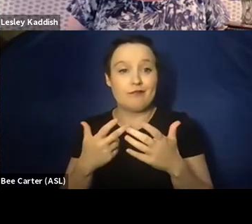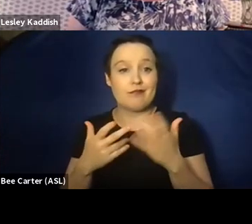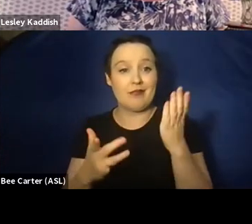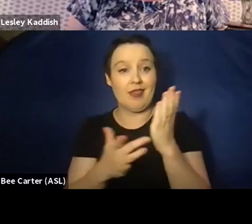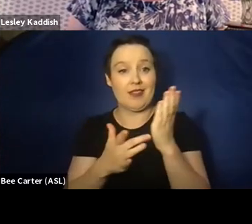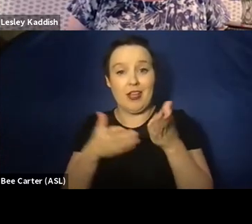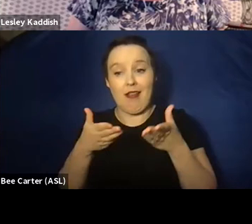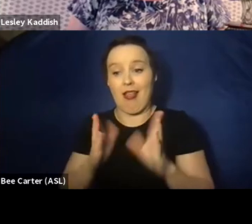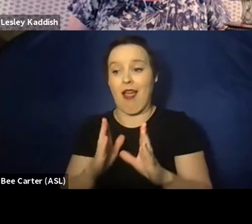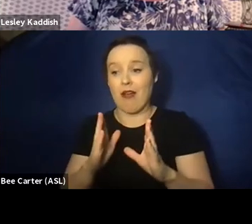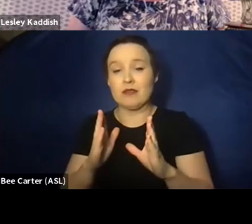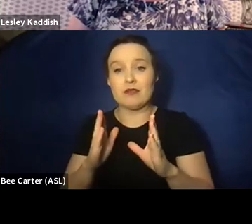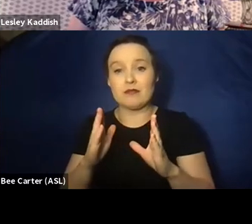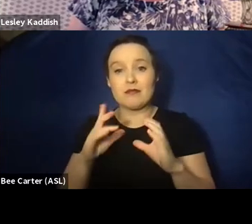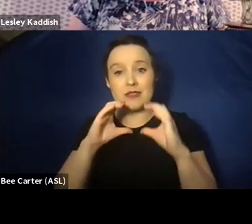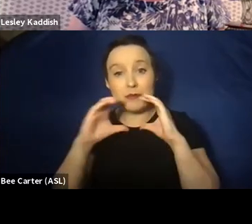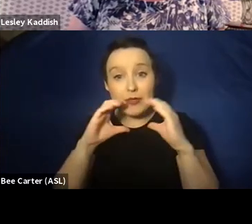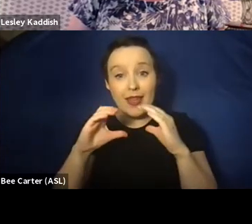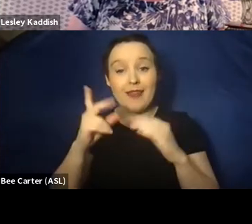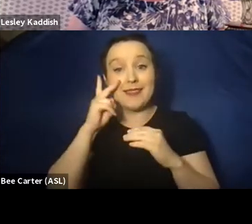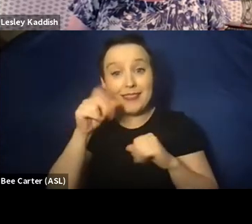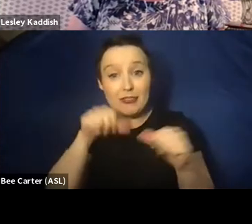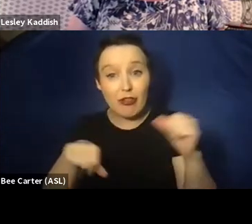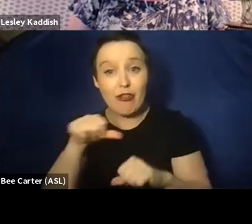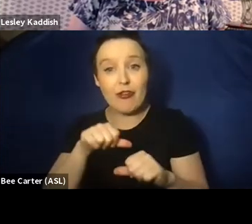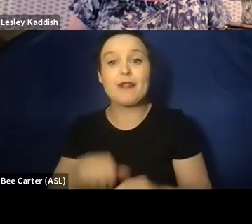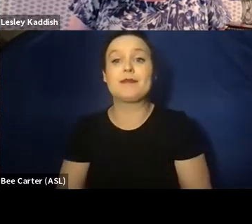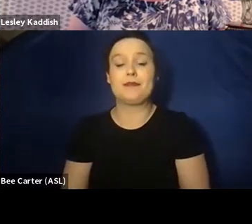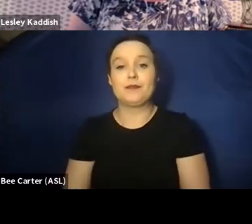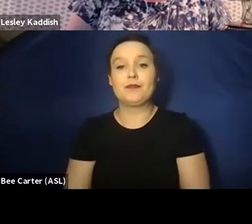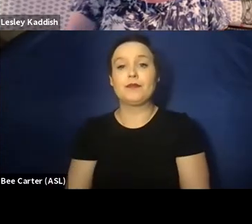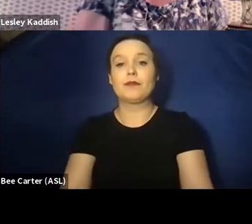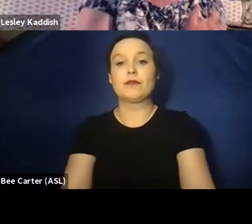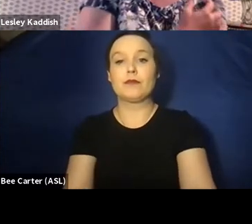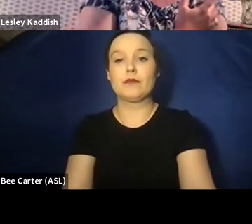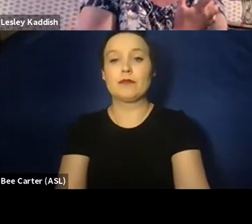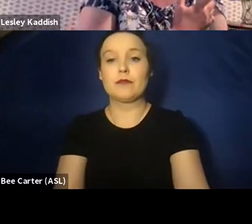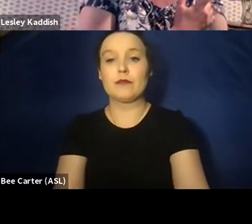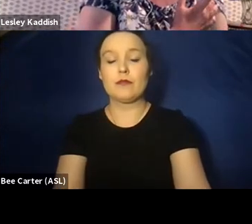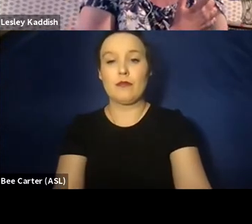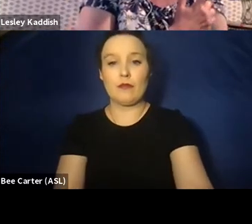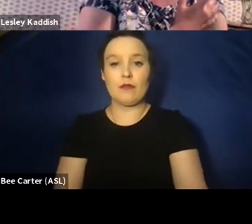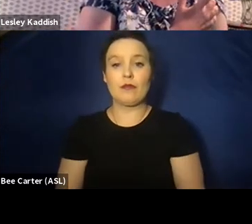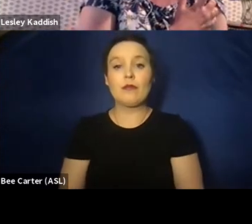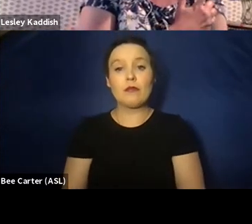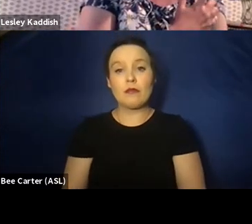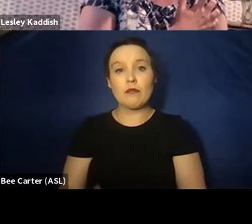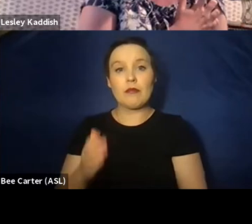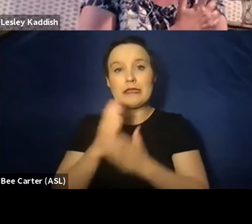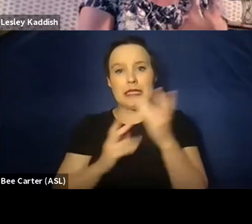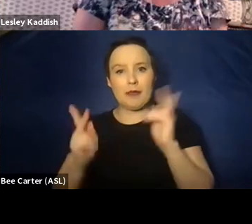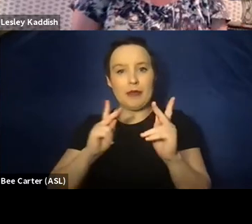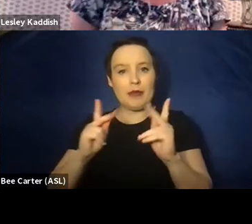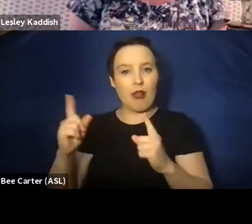to communicate. We can still see each other. There were a couple of questions that I've responded to